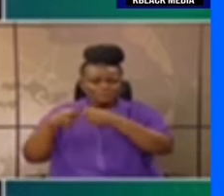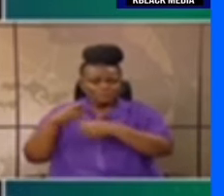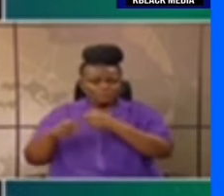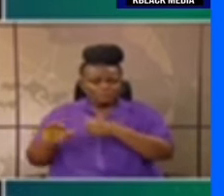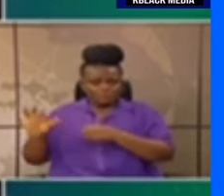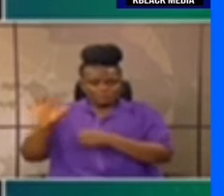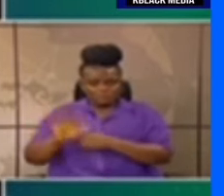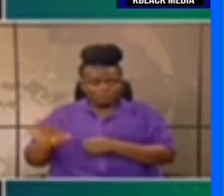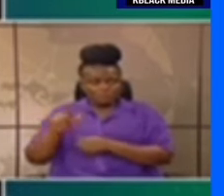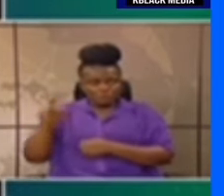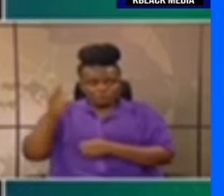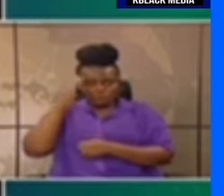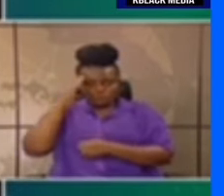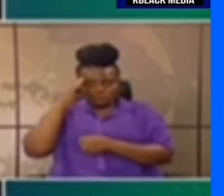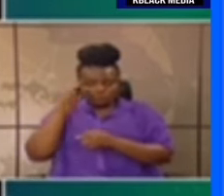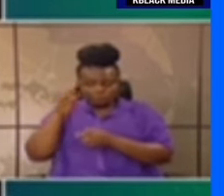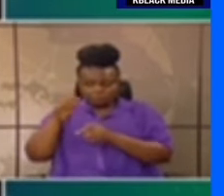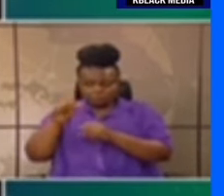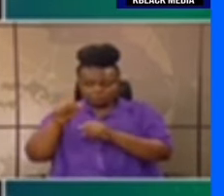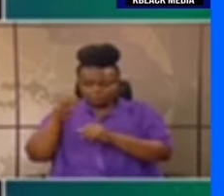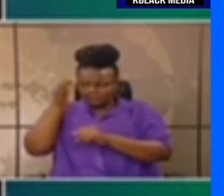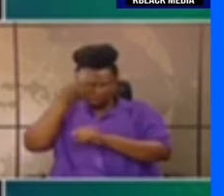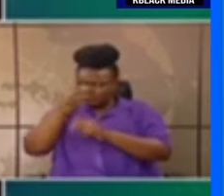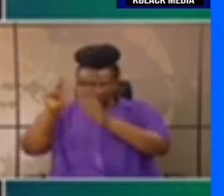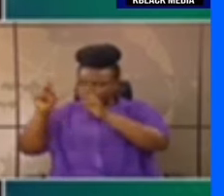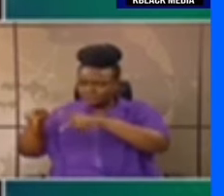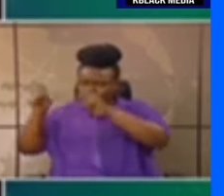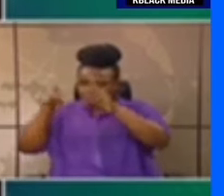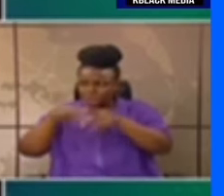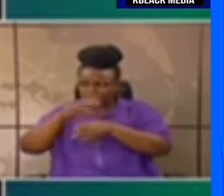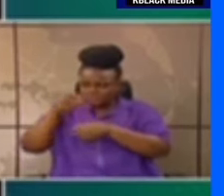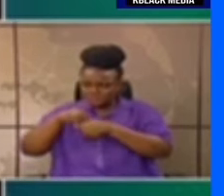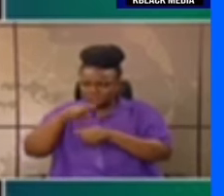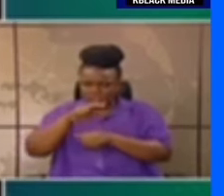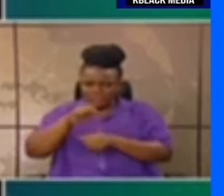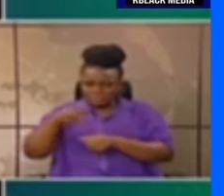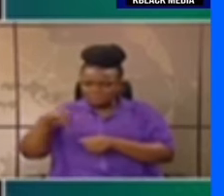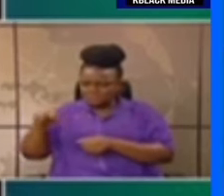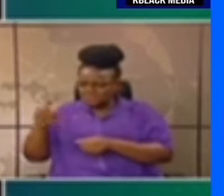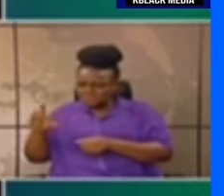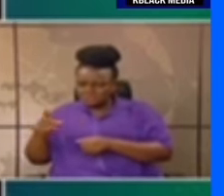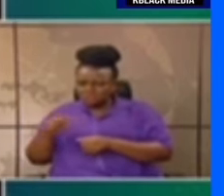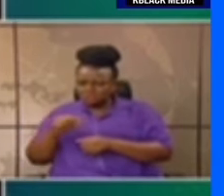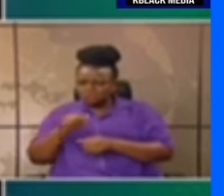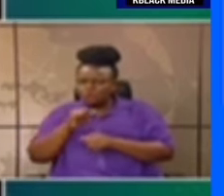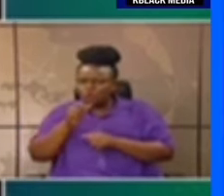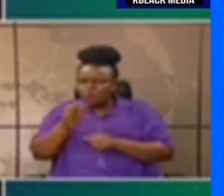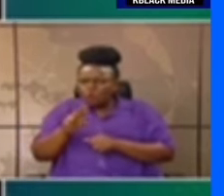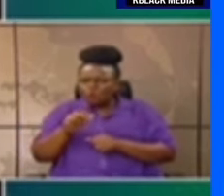known faces are or more joining the Omoka party in the home, and I said they are invisible forces in the